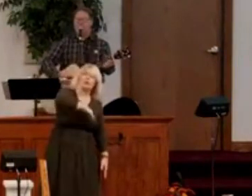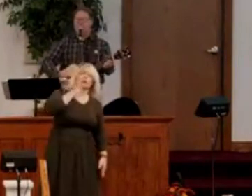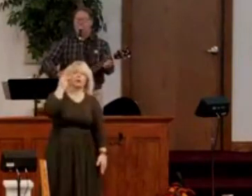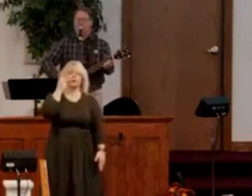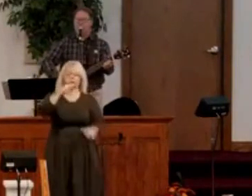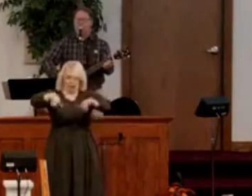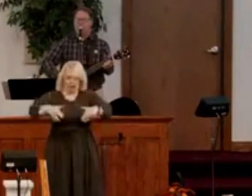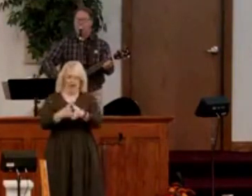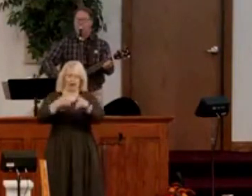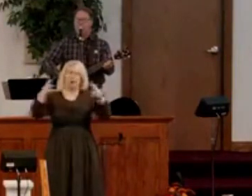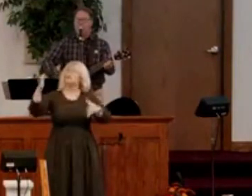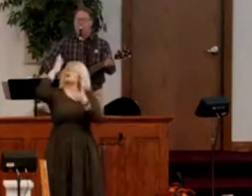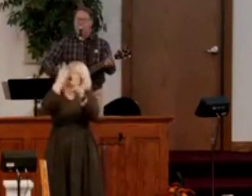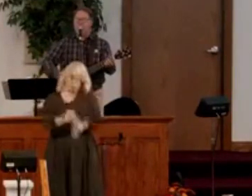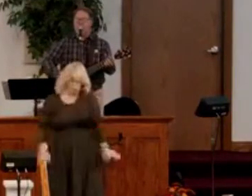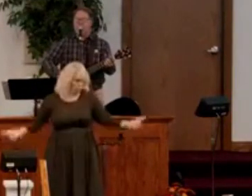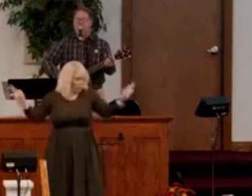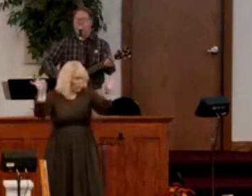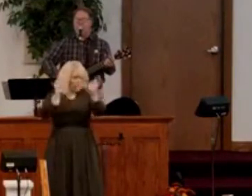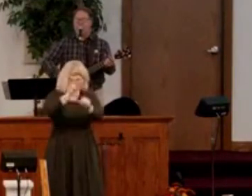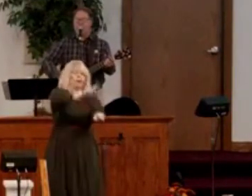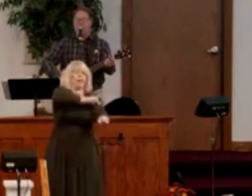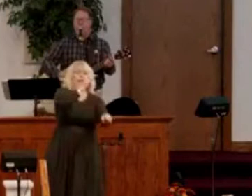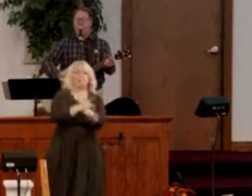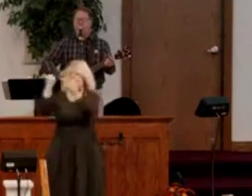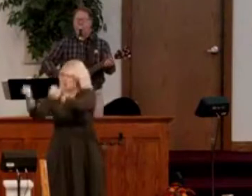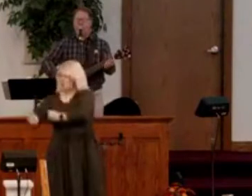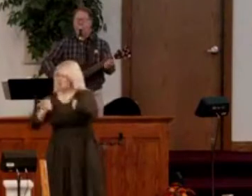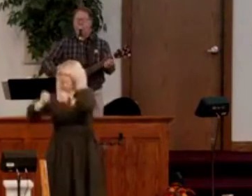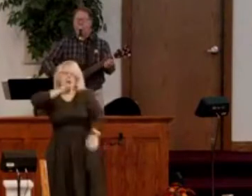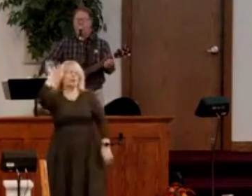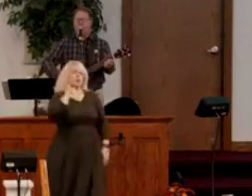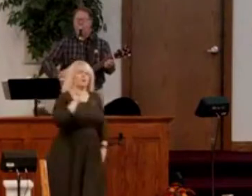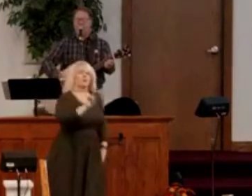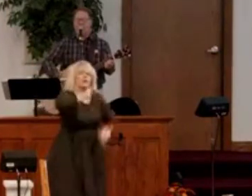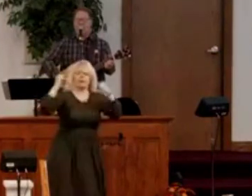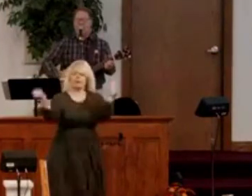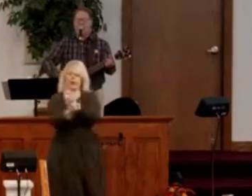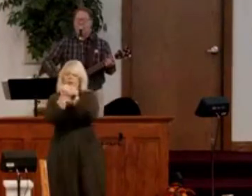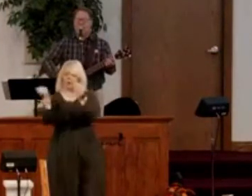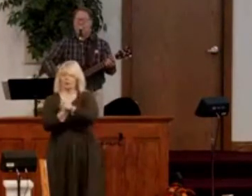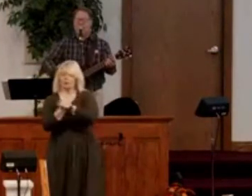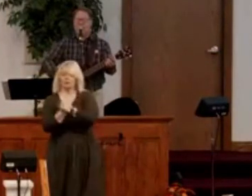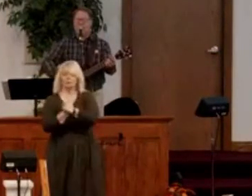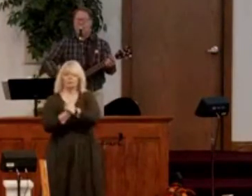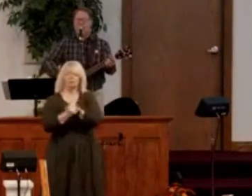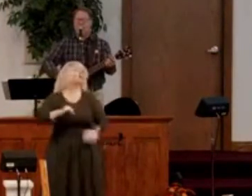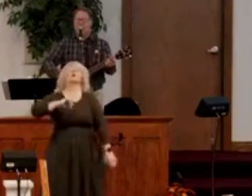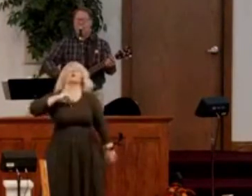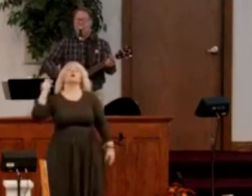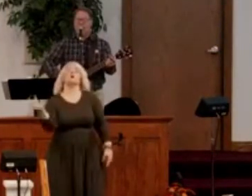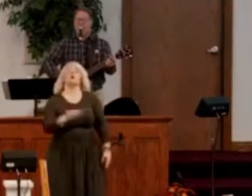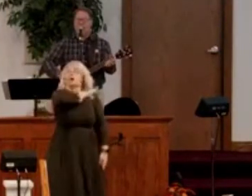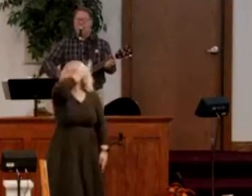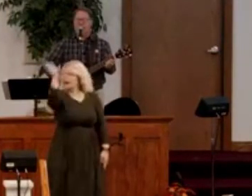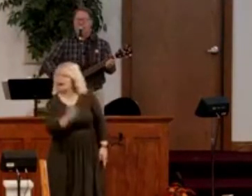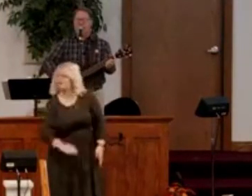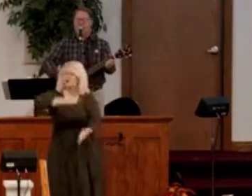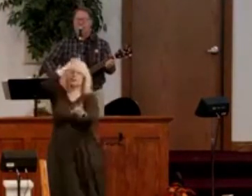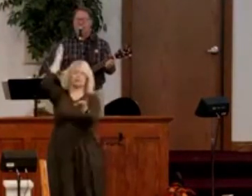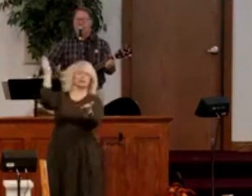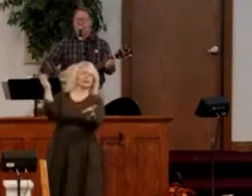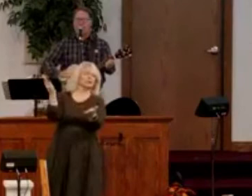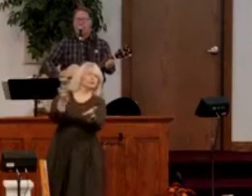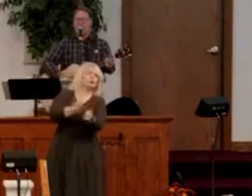how much you're worth, your power, your might, your endless love, then surely we would